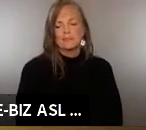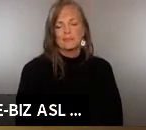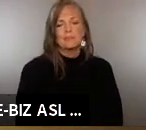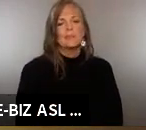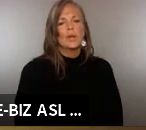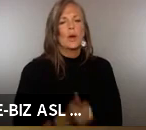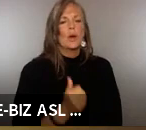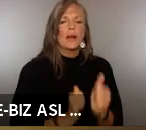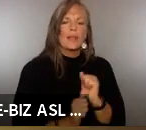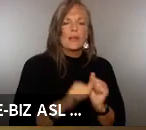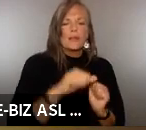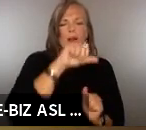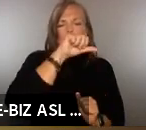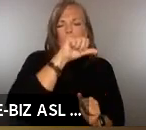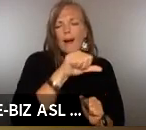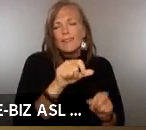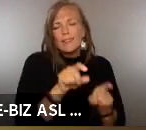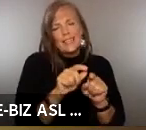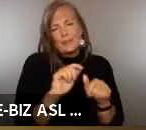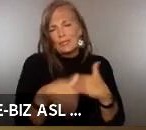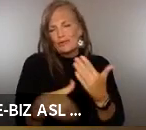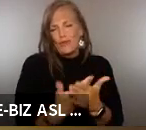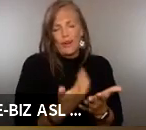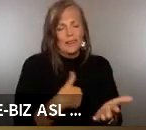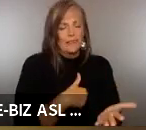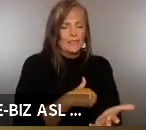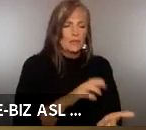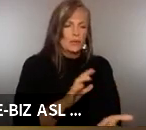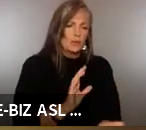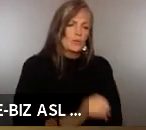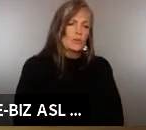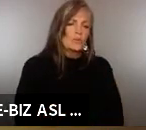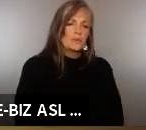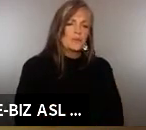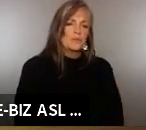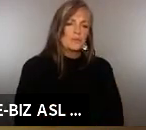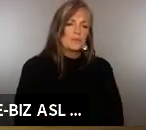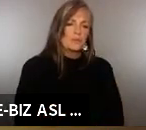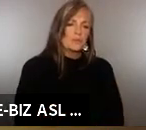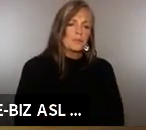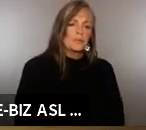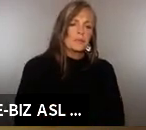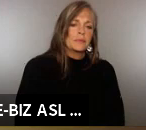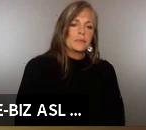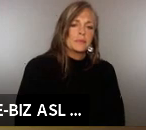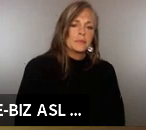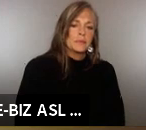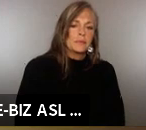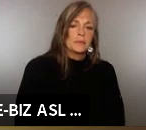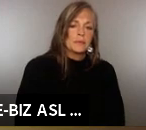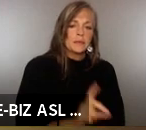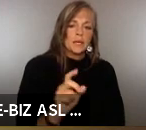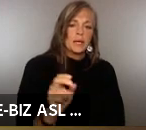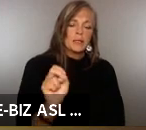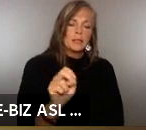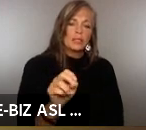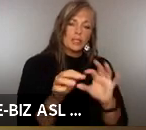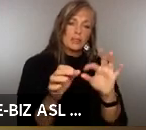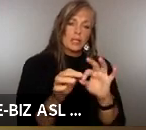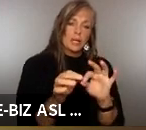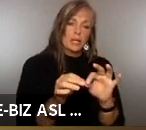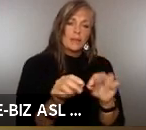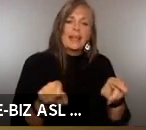all of us do here. As Deen was saying, being in the same room, that community, we've